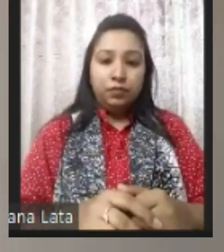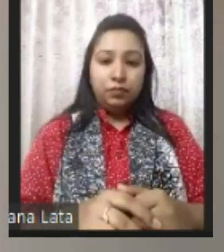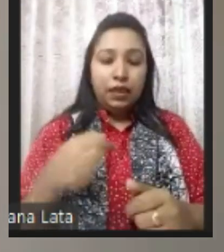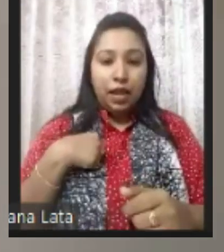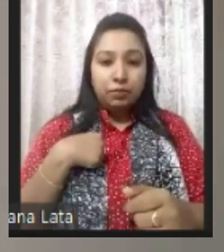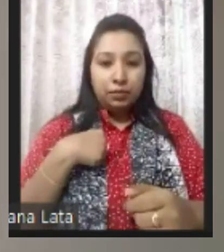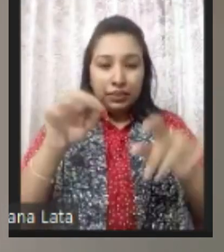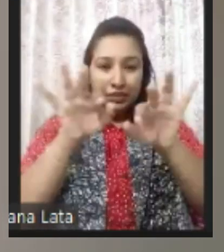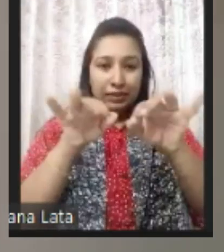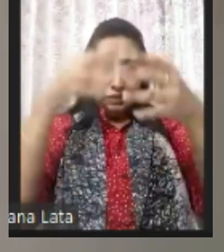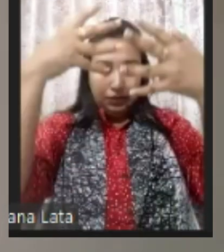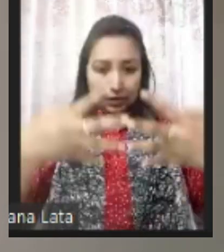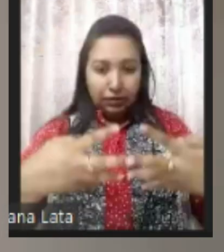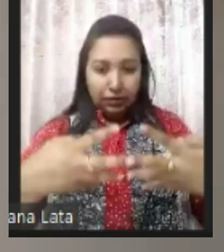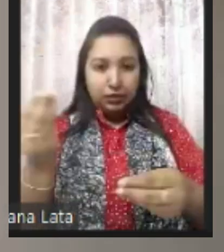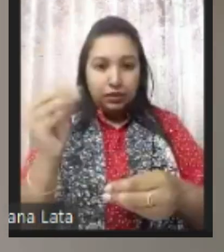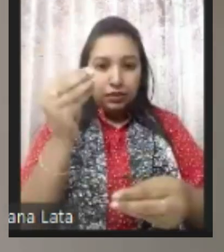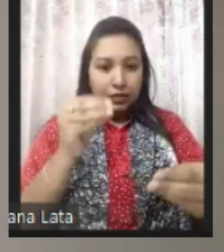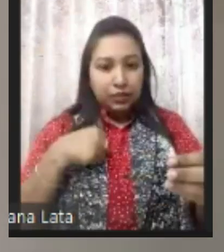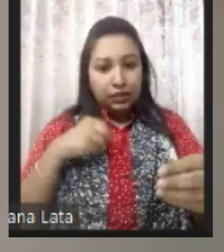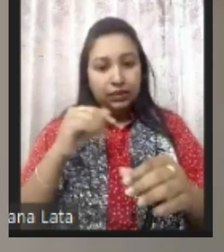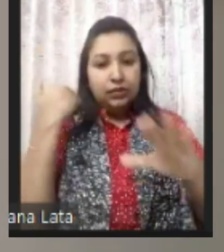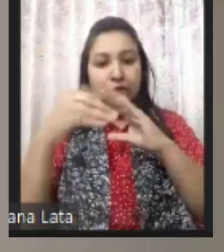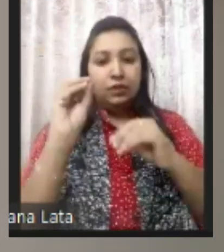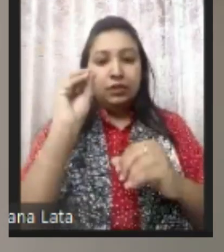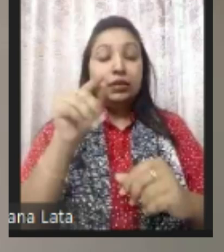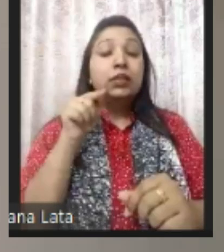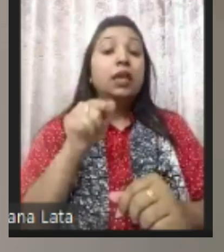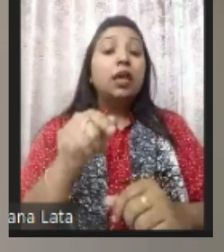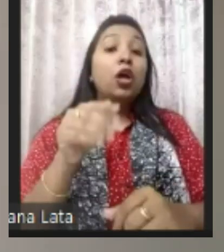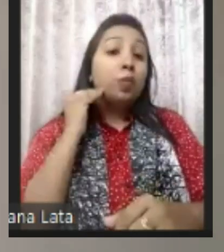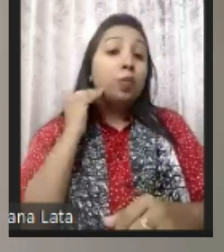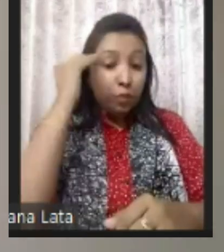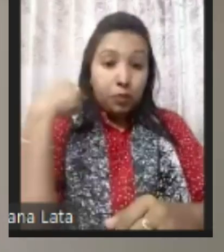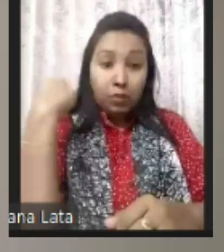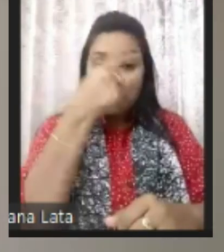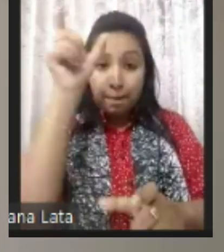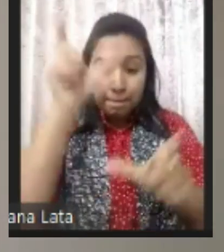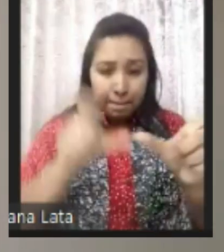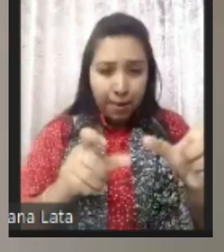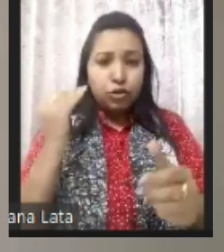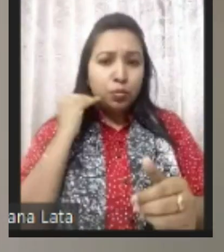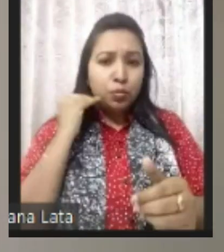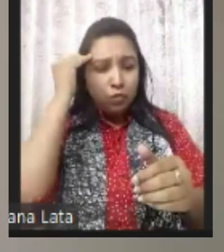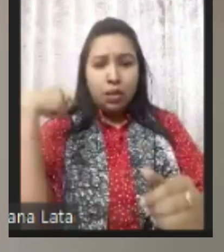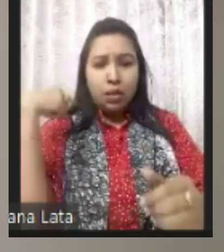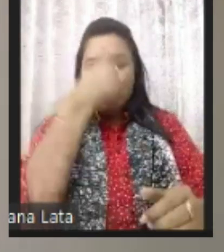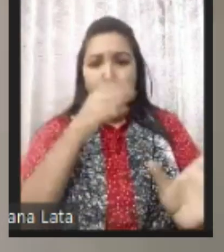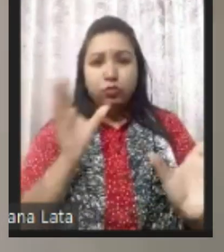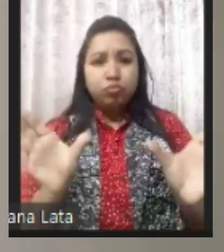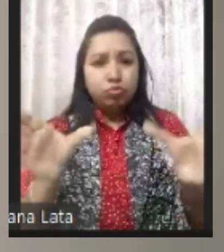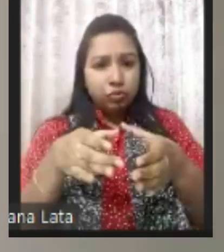it's again talking to people with disability, the disability community, about